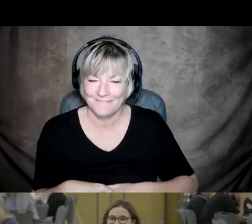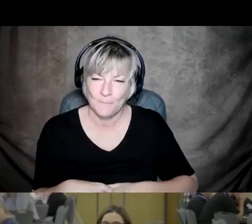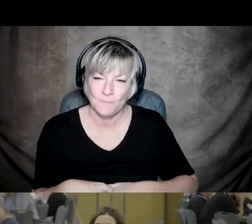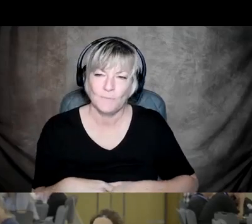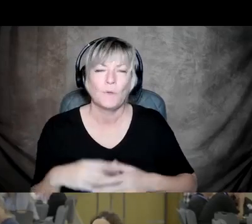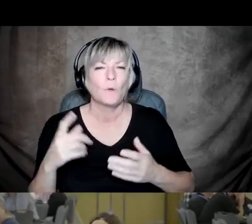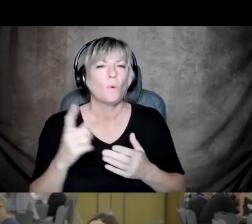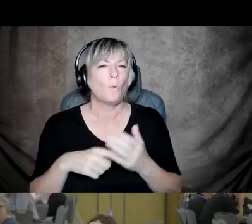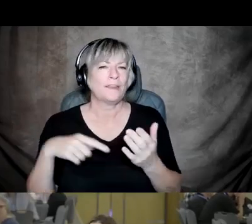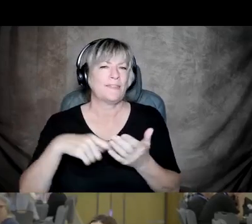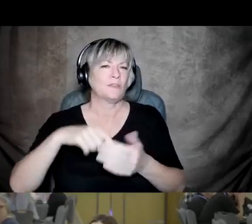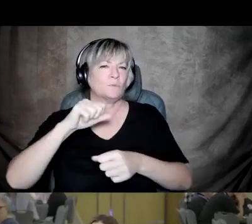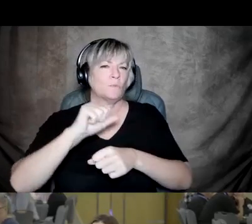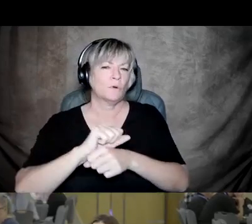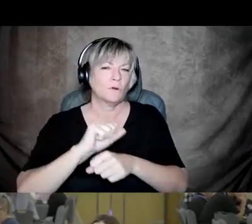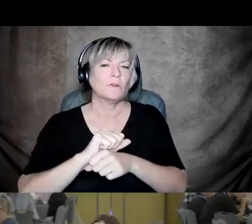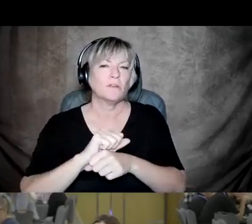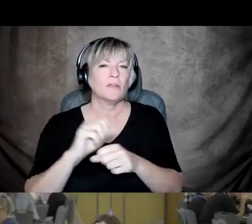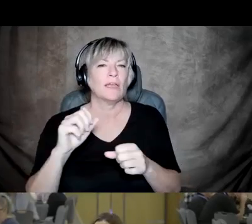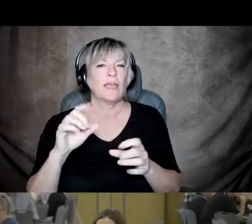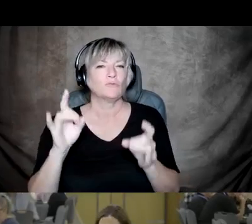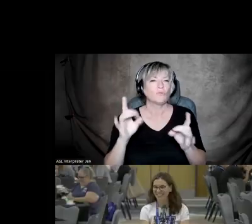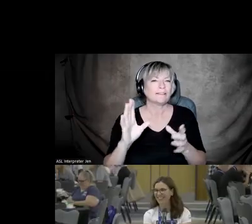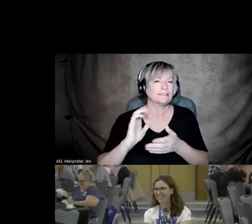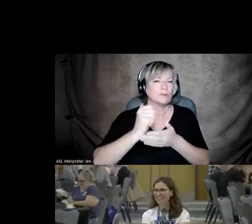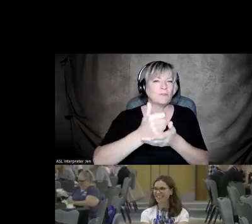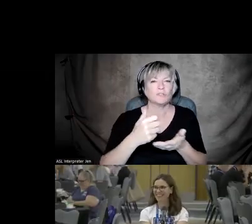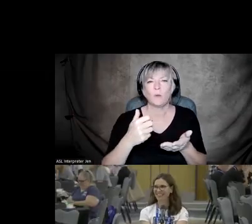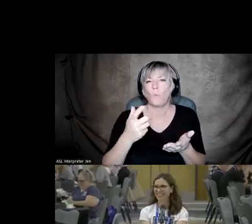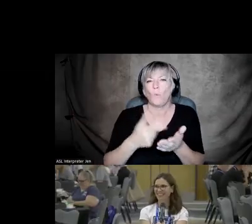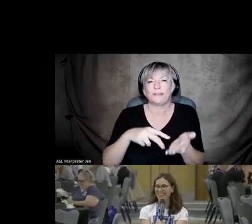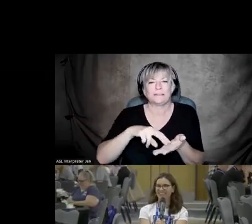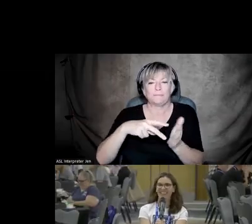What has this work in crisis intervention meant to you?